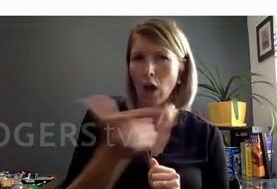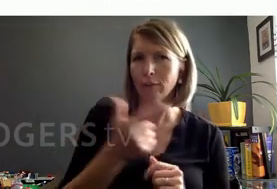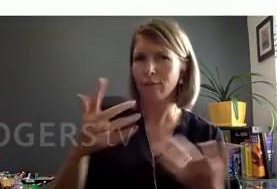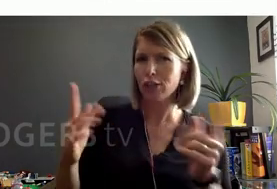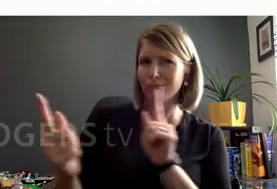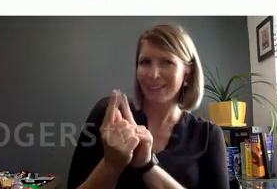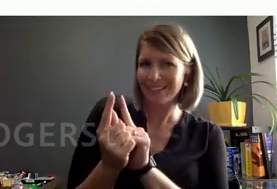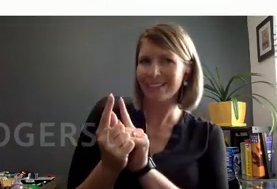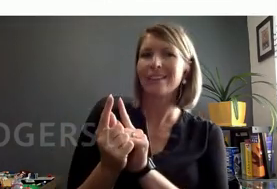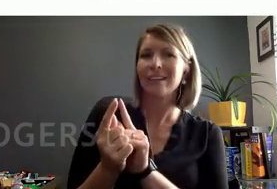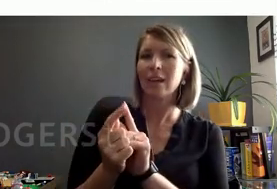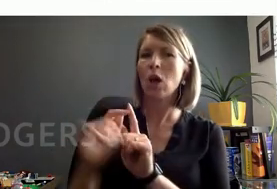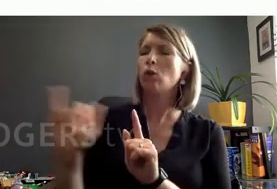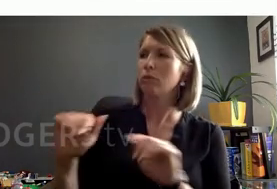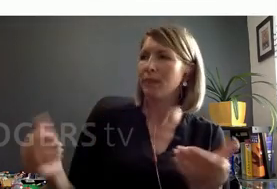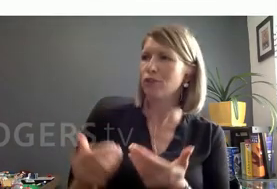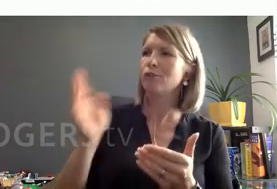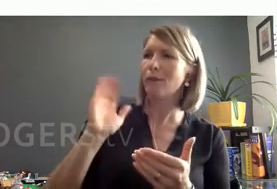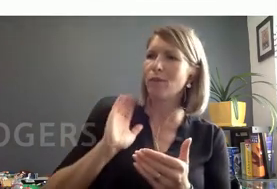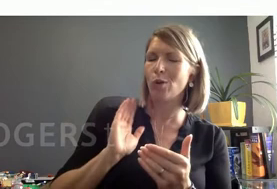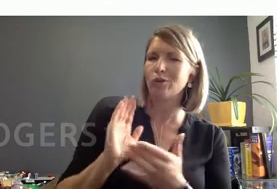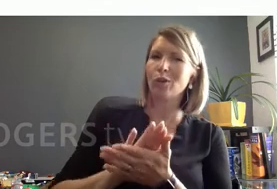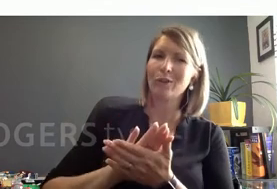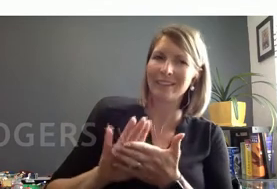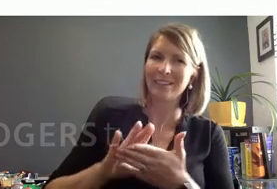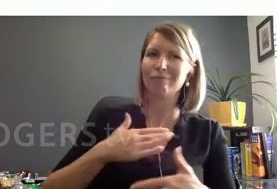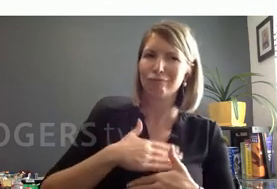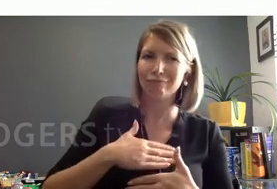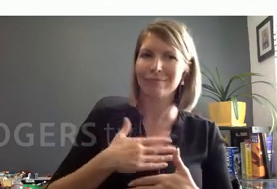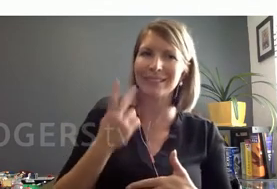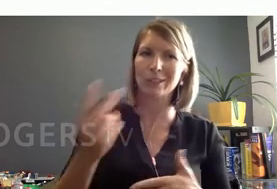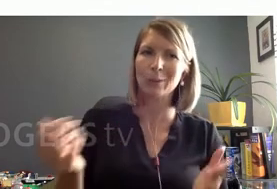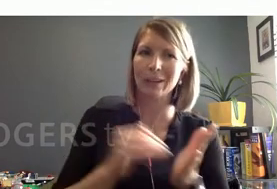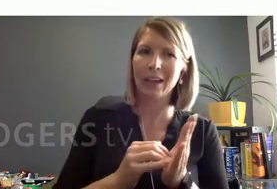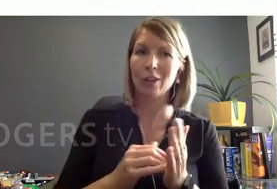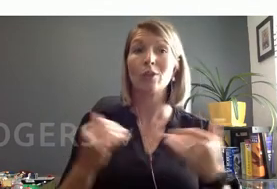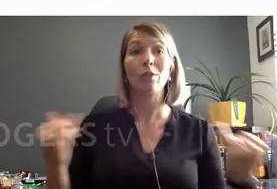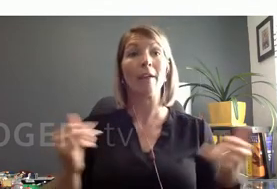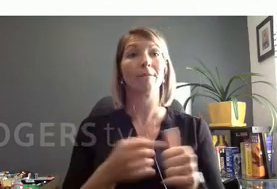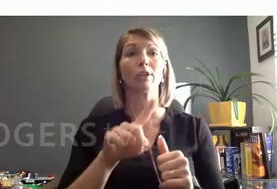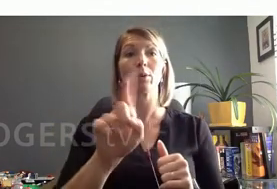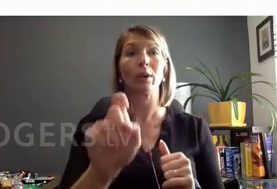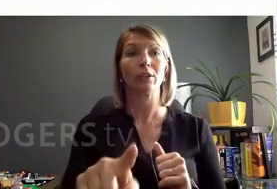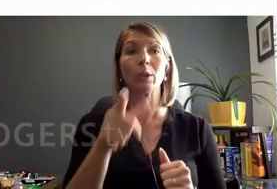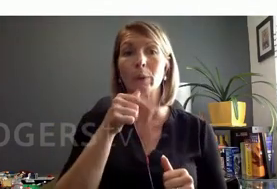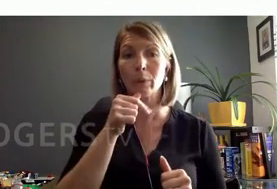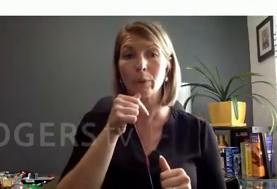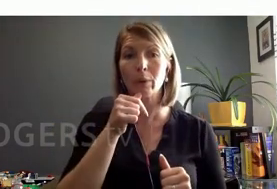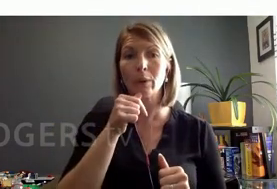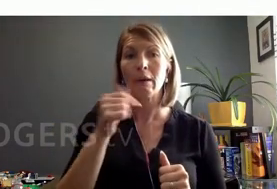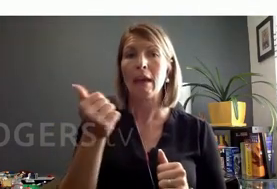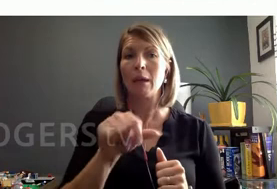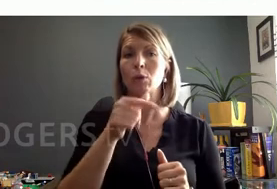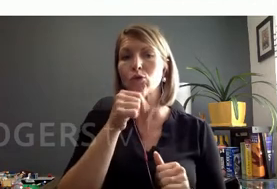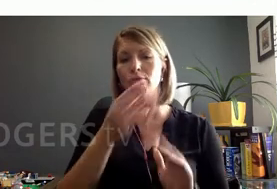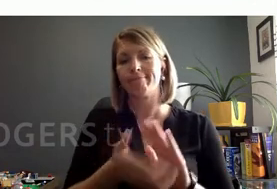been introduced to all of you, so it's such a pleasure. So why don't we just jump right into that? Thank you so much. So my first question is directed at those who run